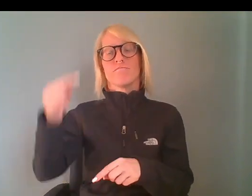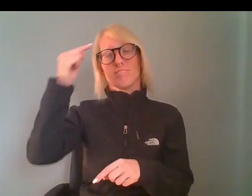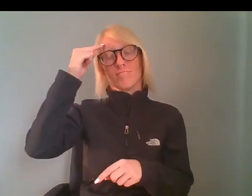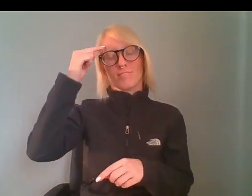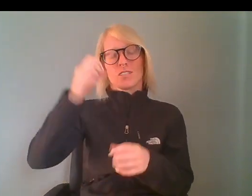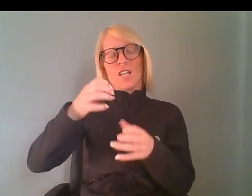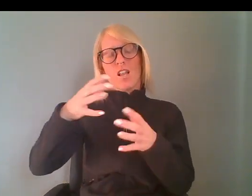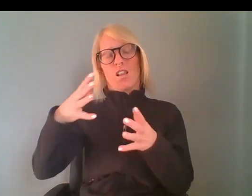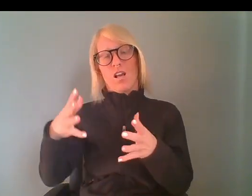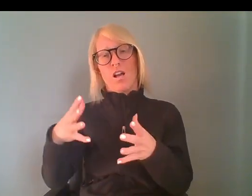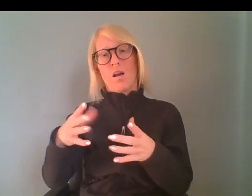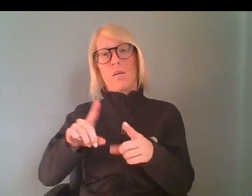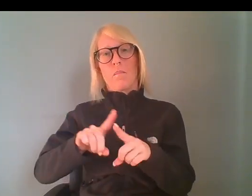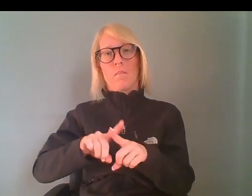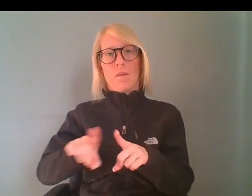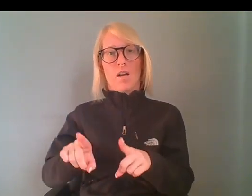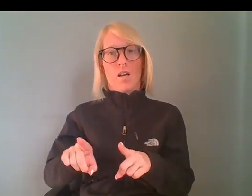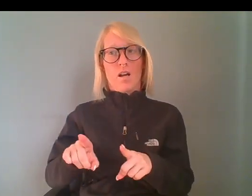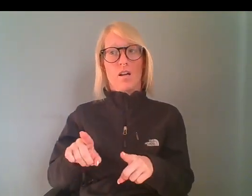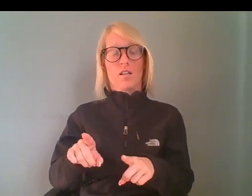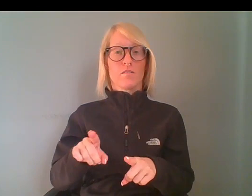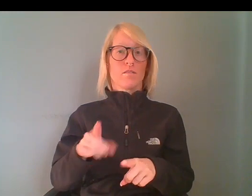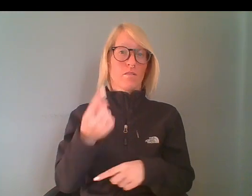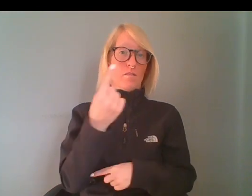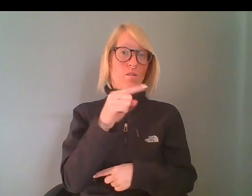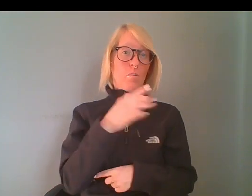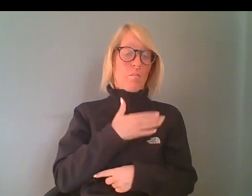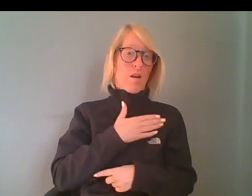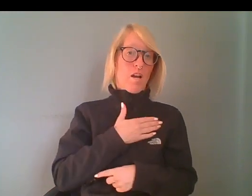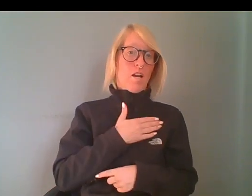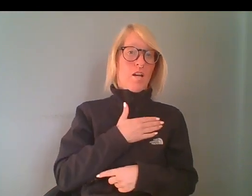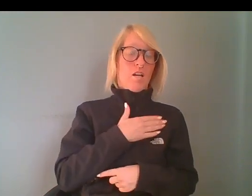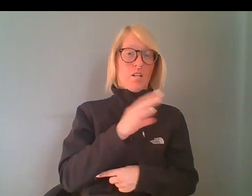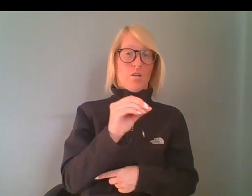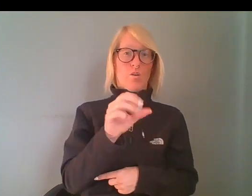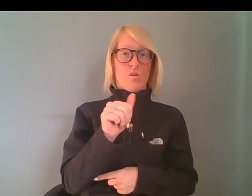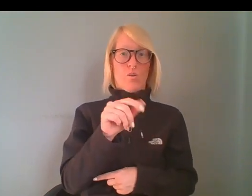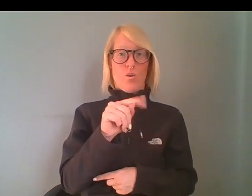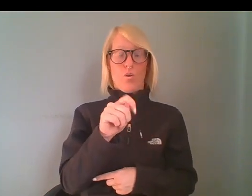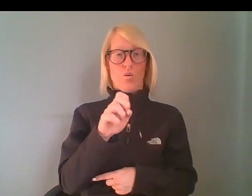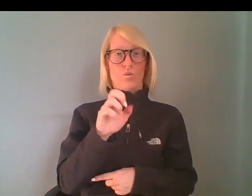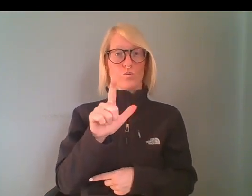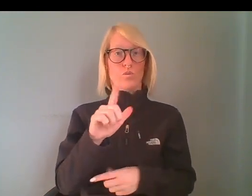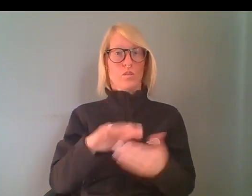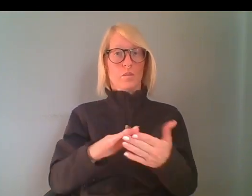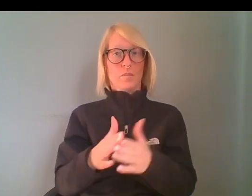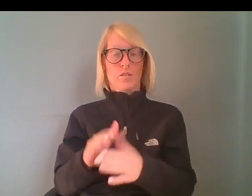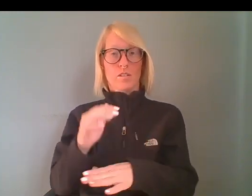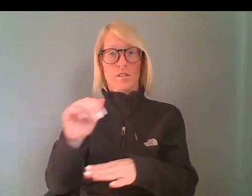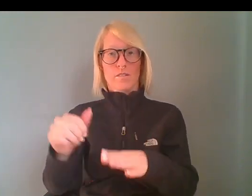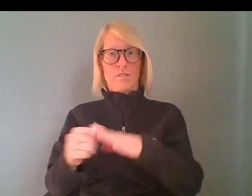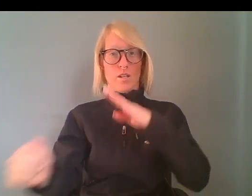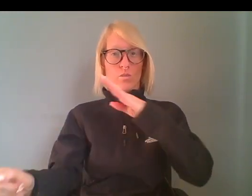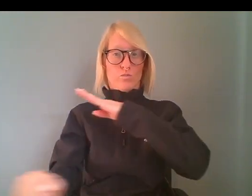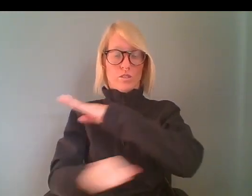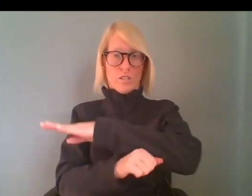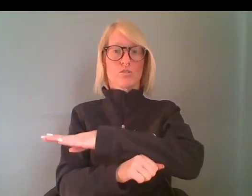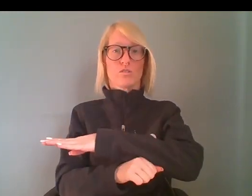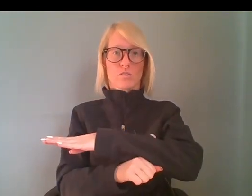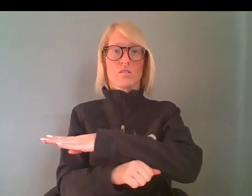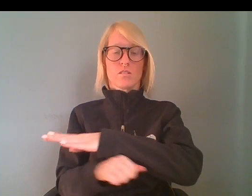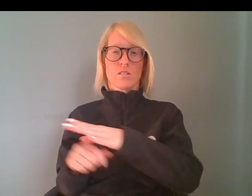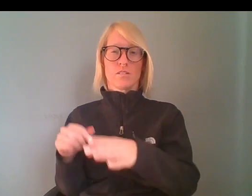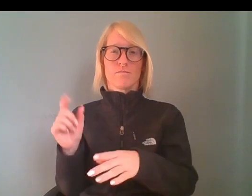have, what I did for Coastal Community Foundation, we bought a web address, bought a domain, which is a domain